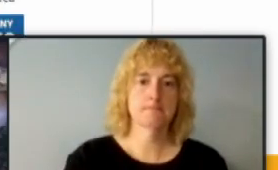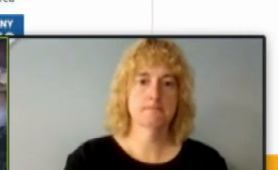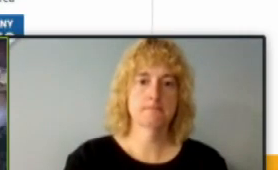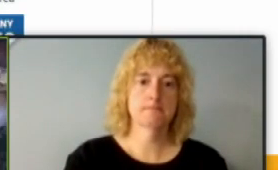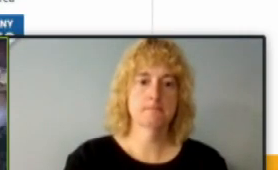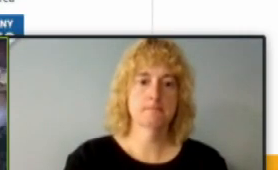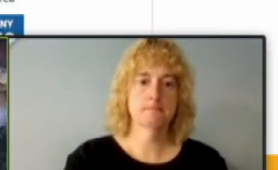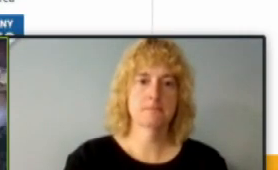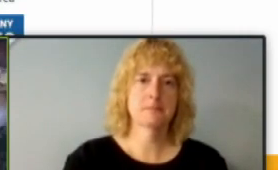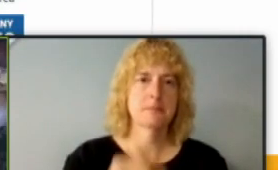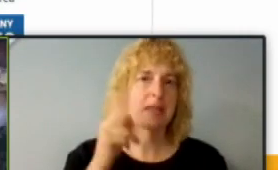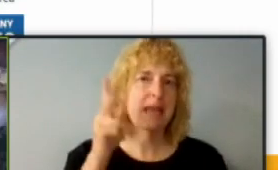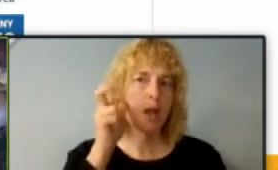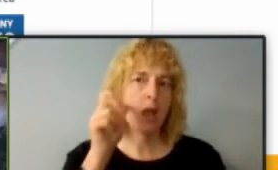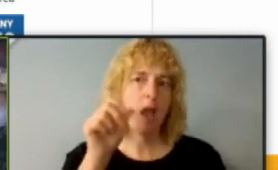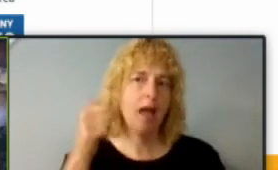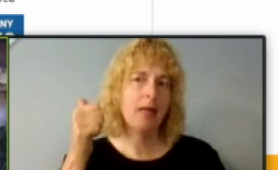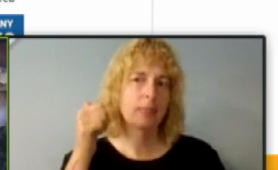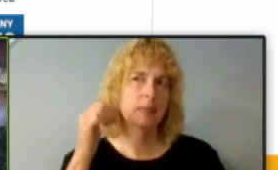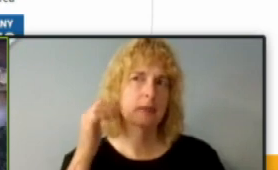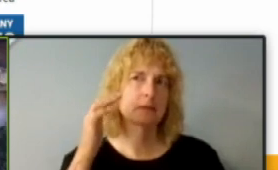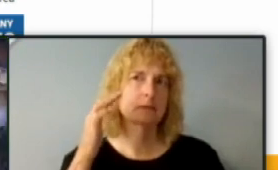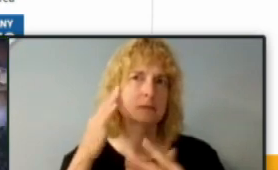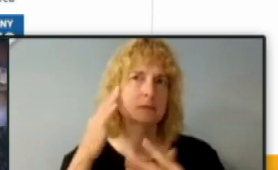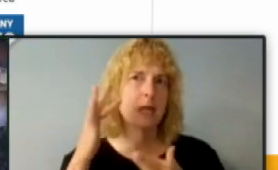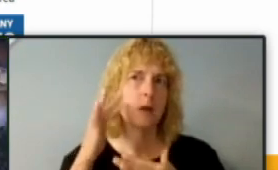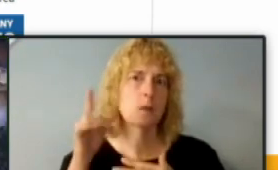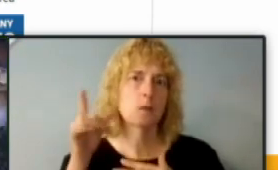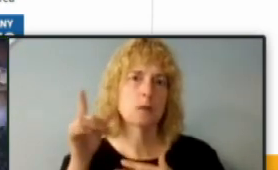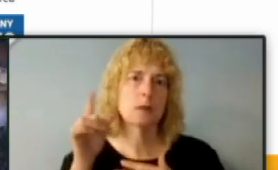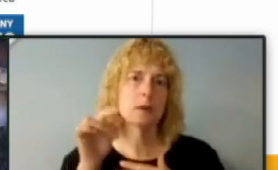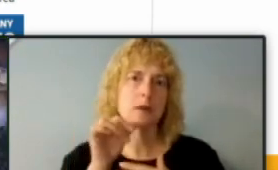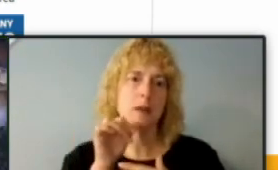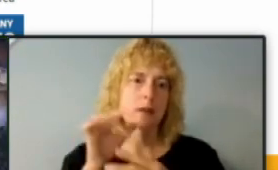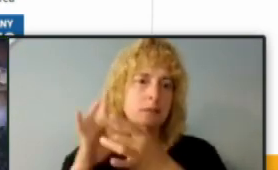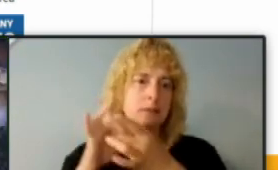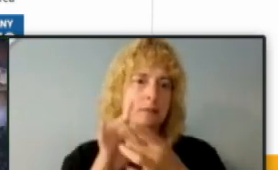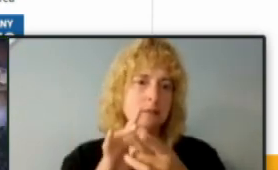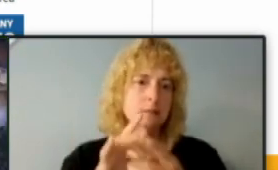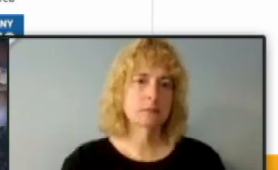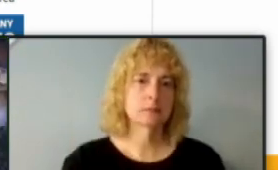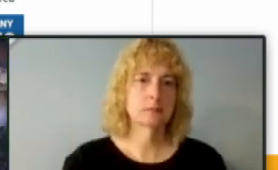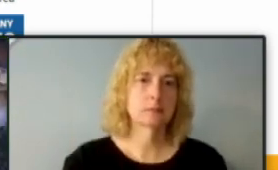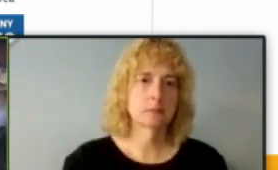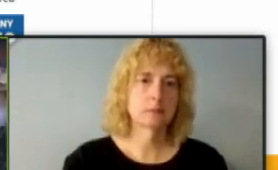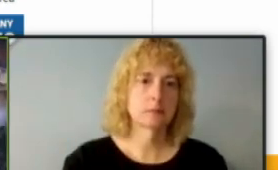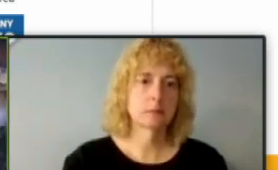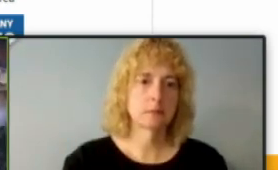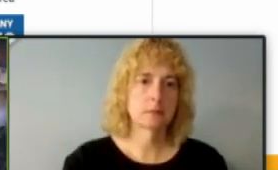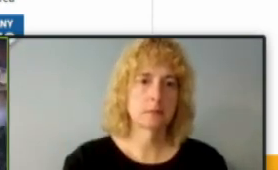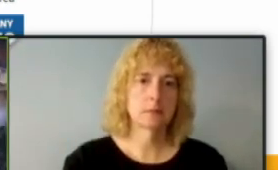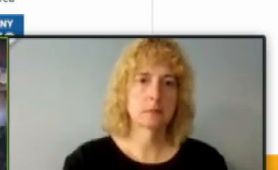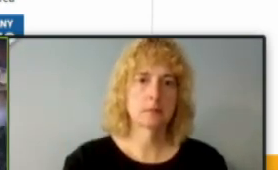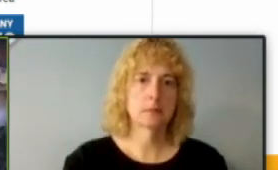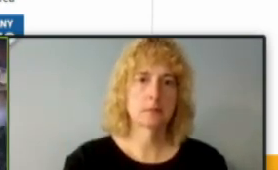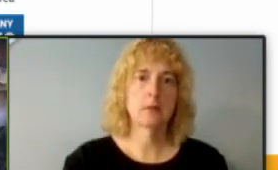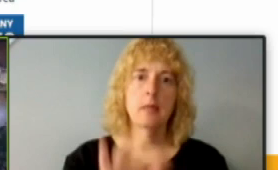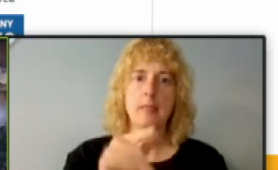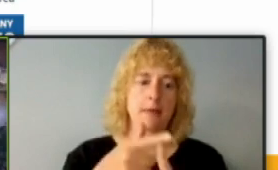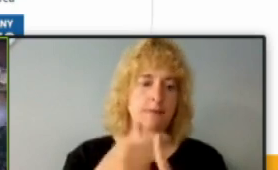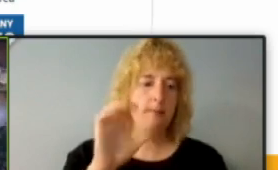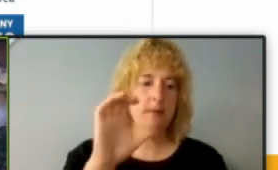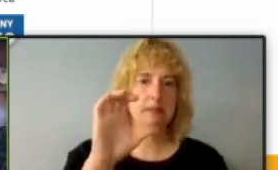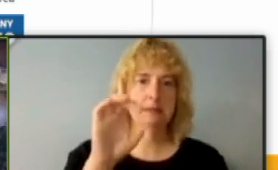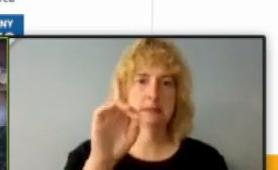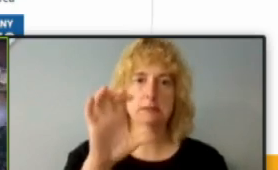That I'm hearing another sound. That's not me, right? Ride the bus, so that's important. So this is from the CDC